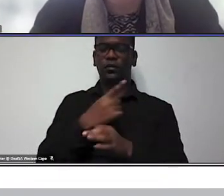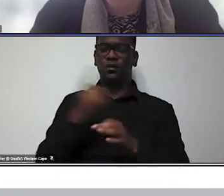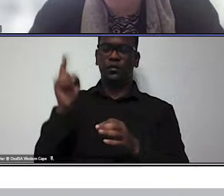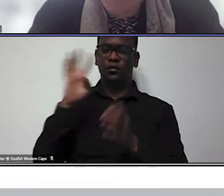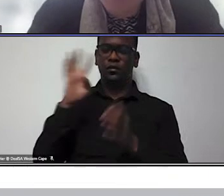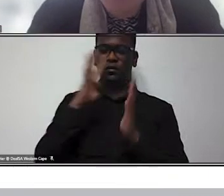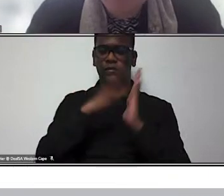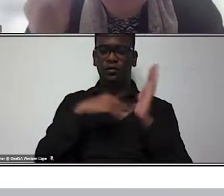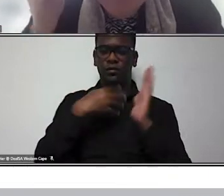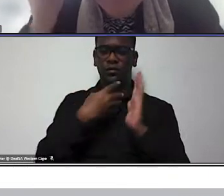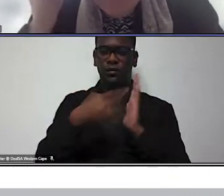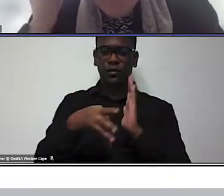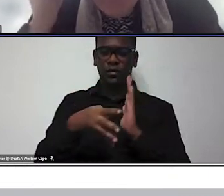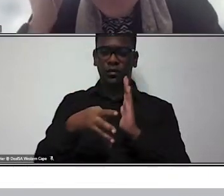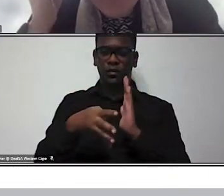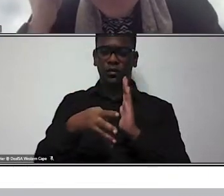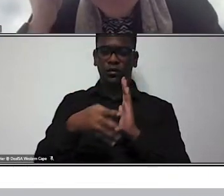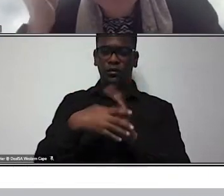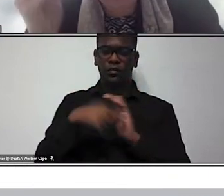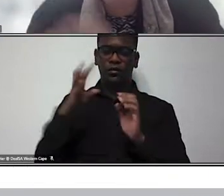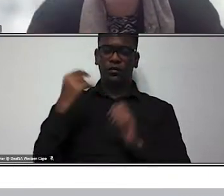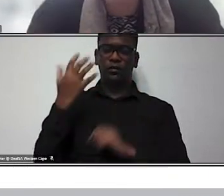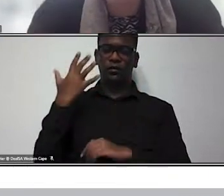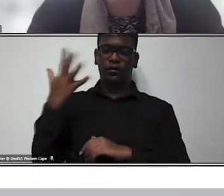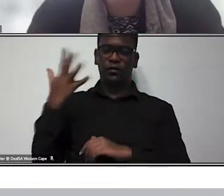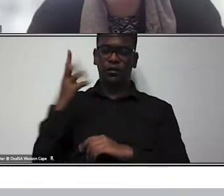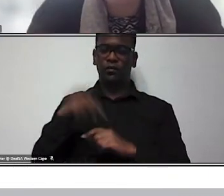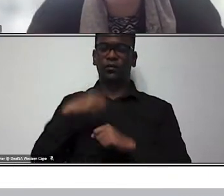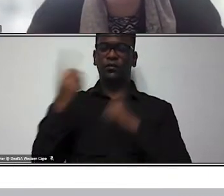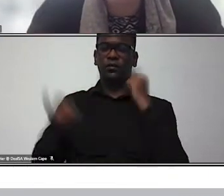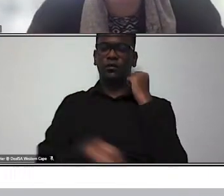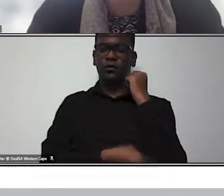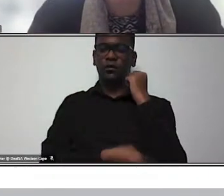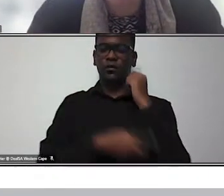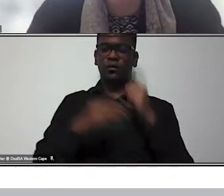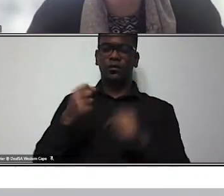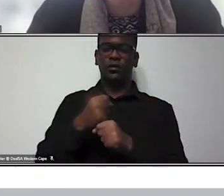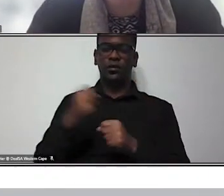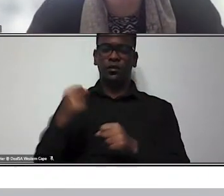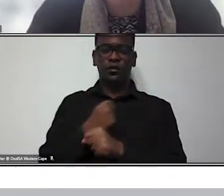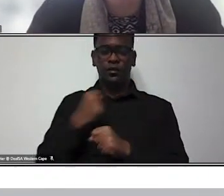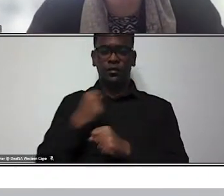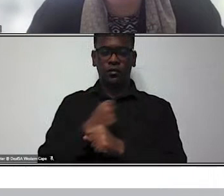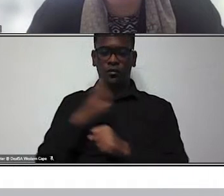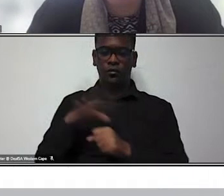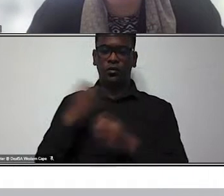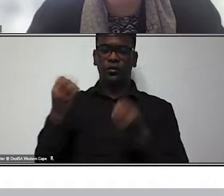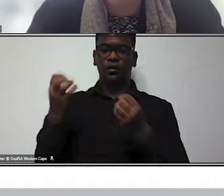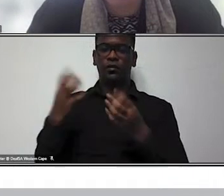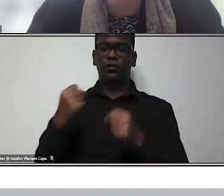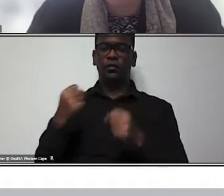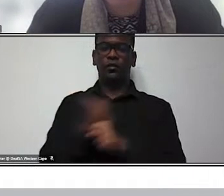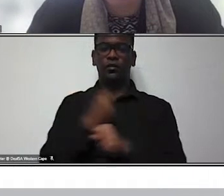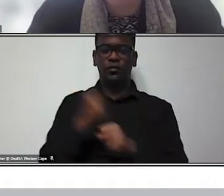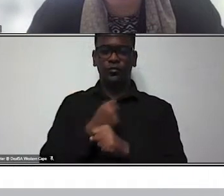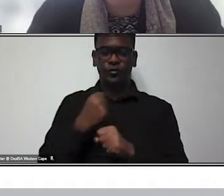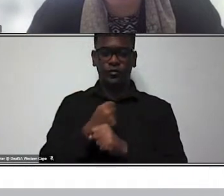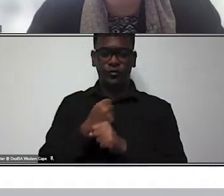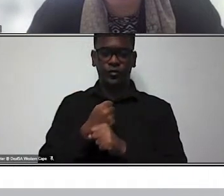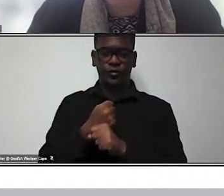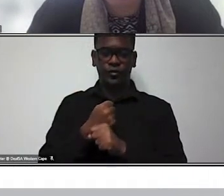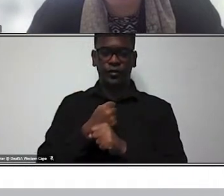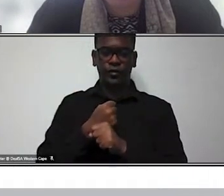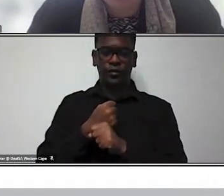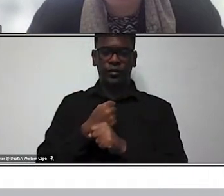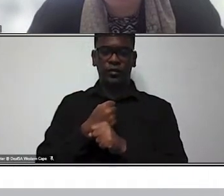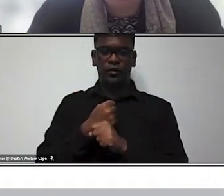column stands for. There were actually five columns, and the last one was really the job and the total jobs affected. Or let me say that will be, you